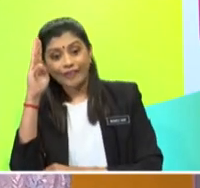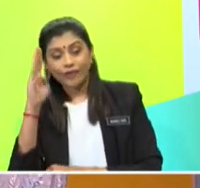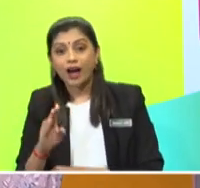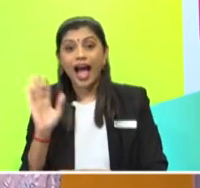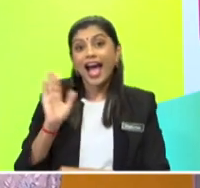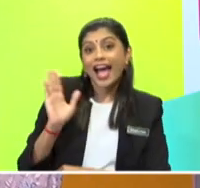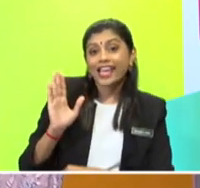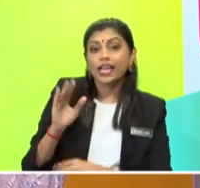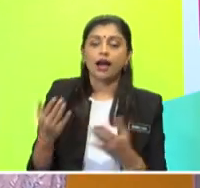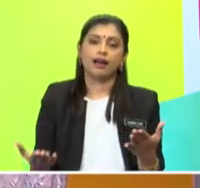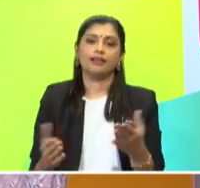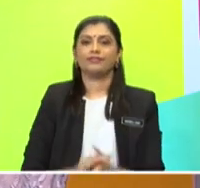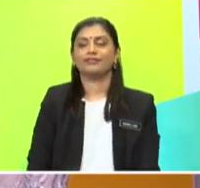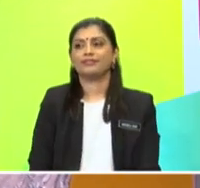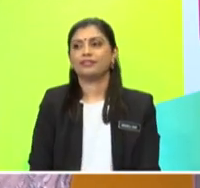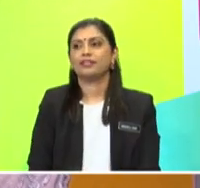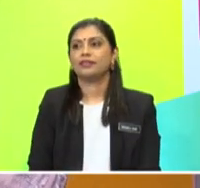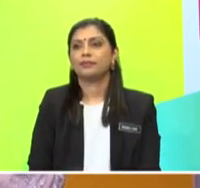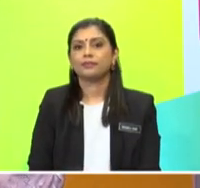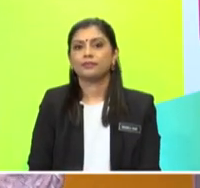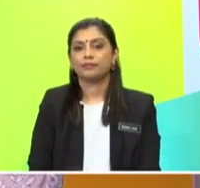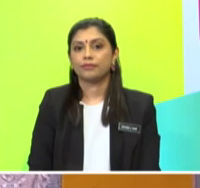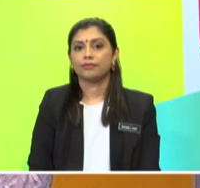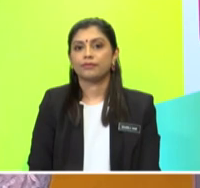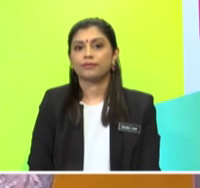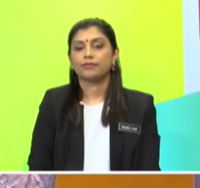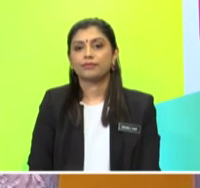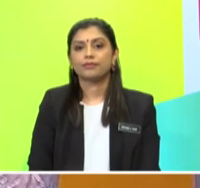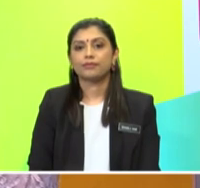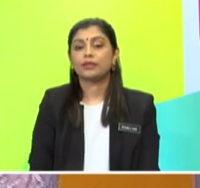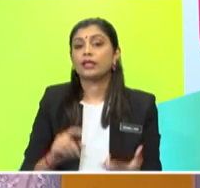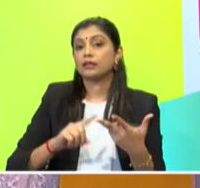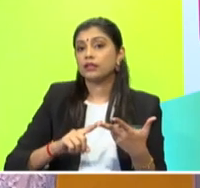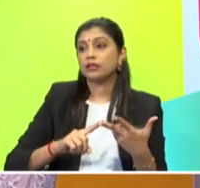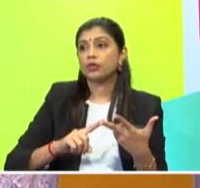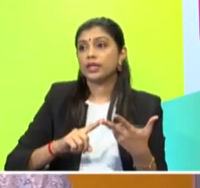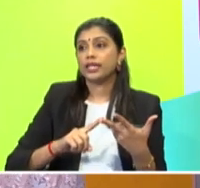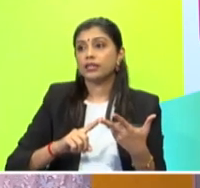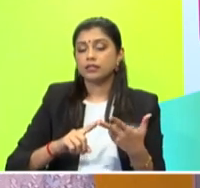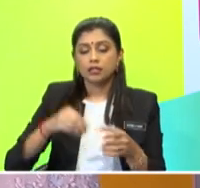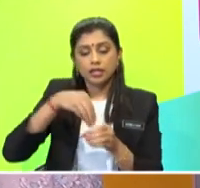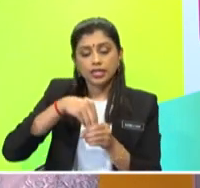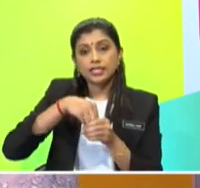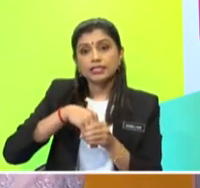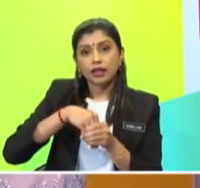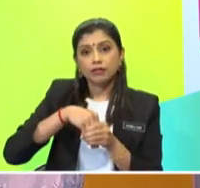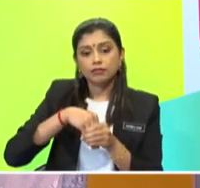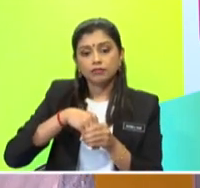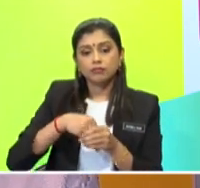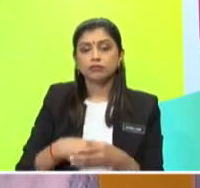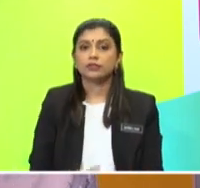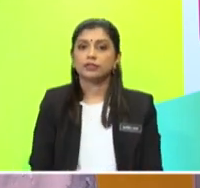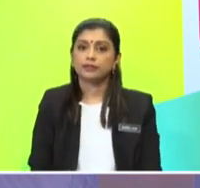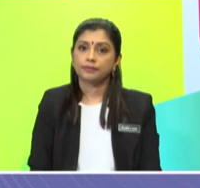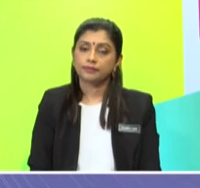which they will be executing it today. The next one will be the content, with which covers situation